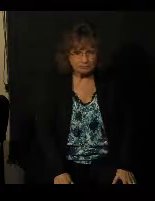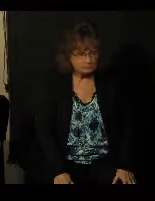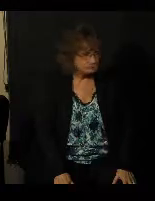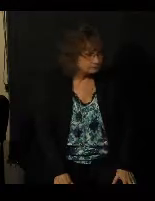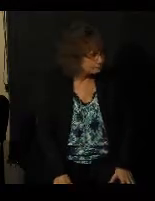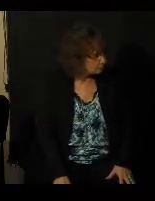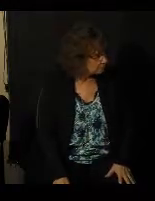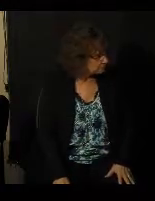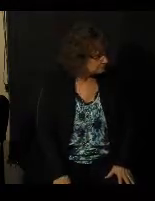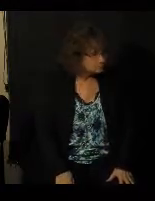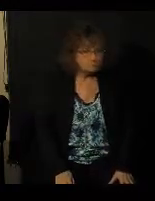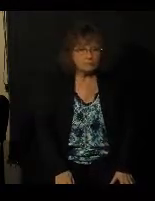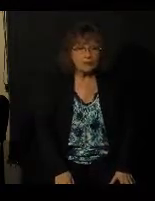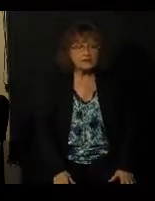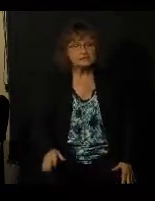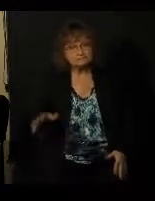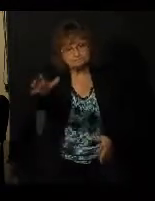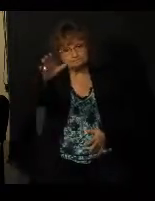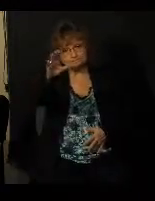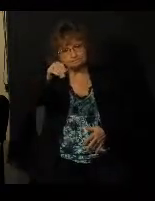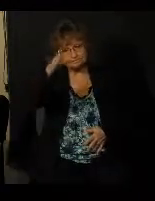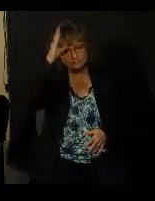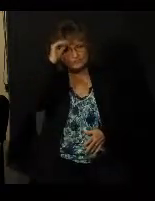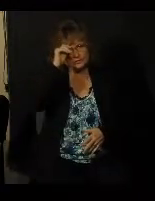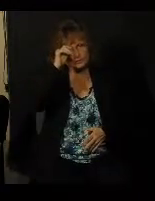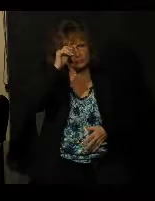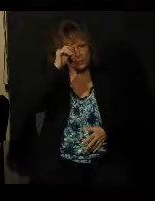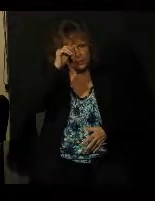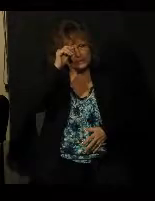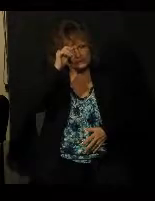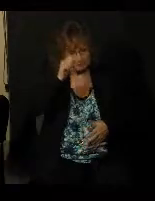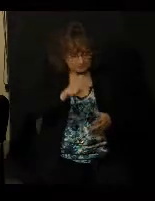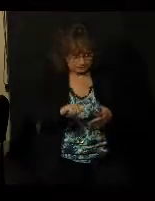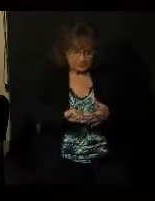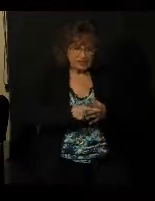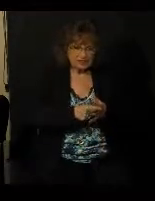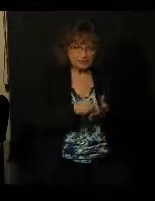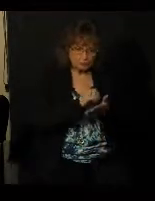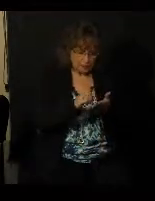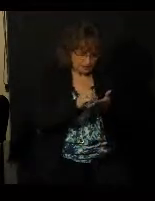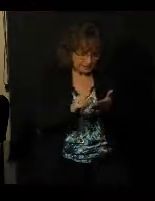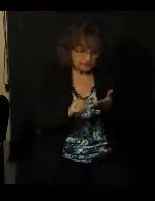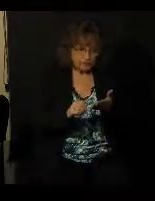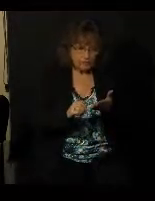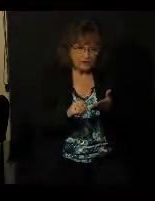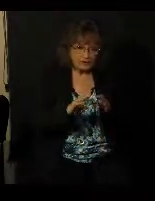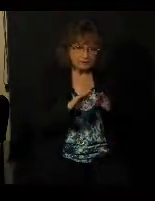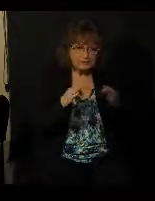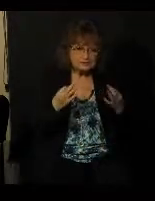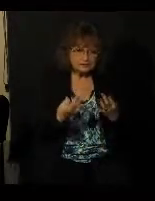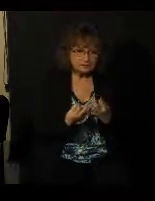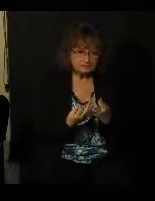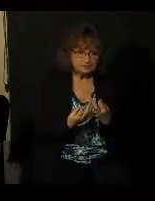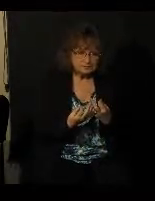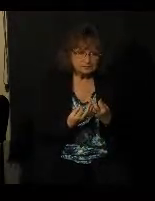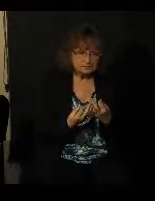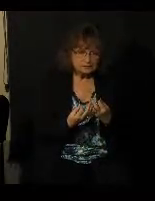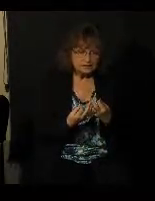They write letters. They begin to write their family. That's the most amazing thing you've ever seen. Mm. And when they get